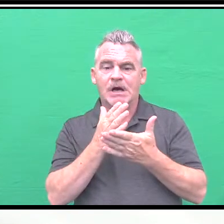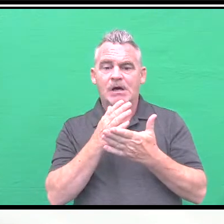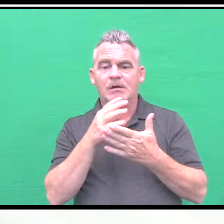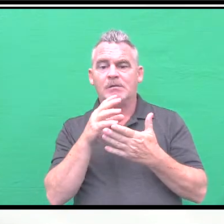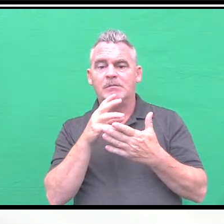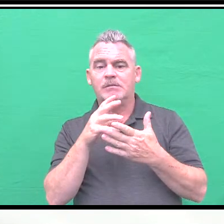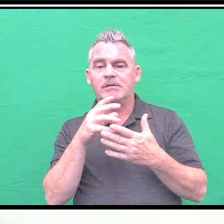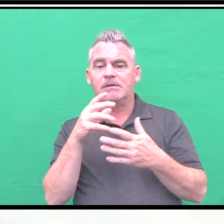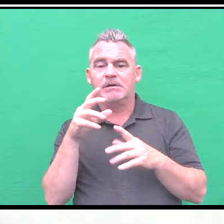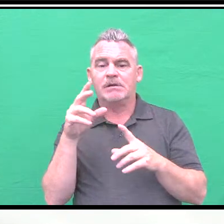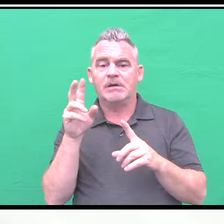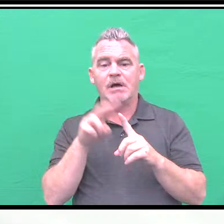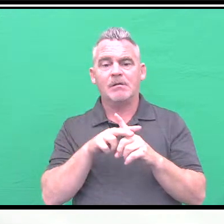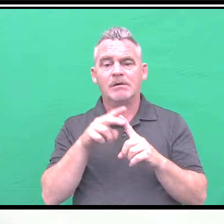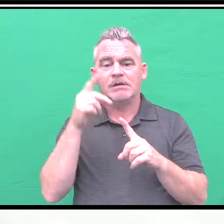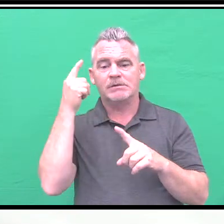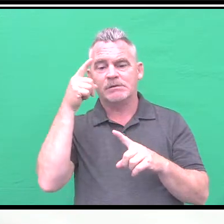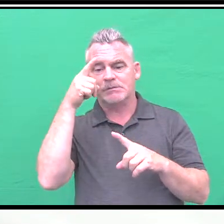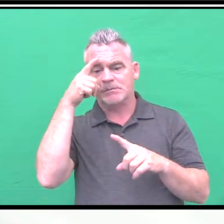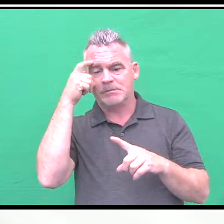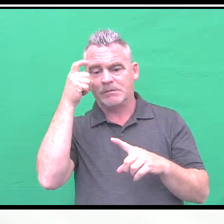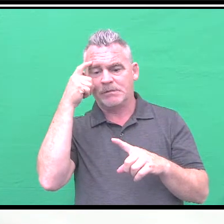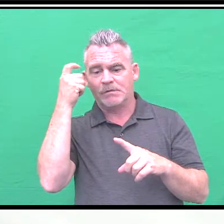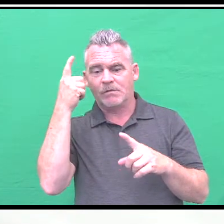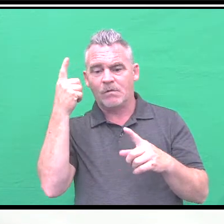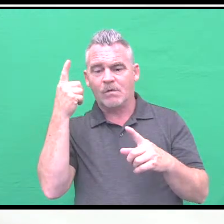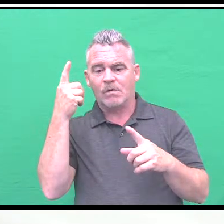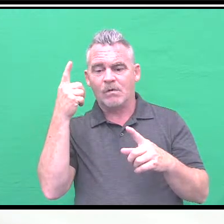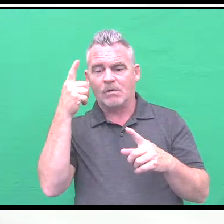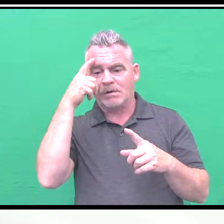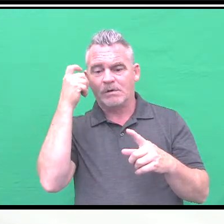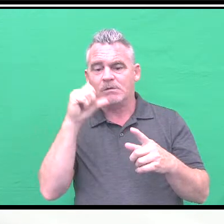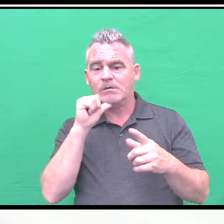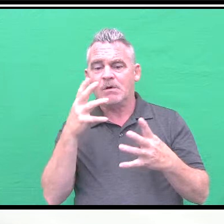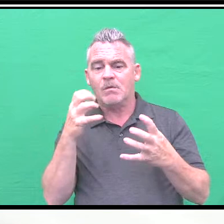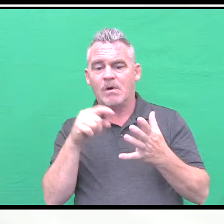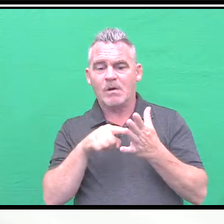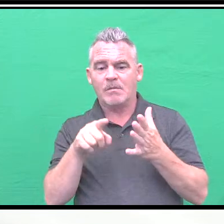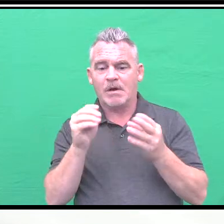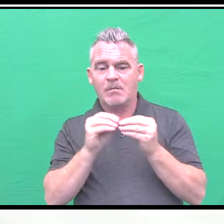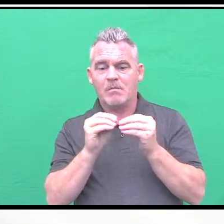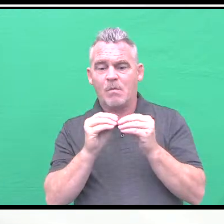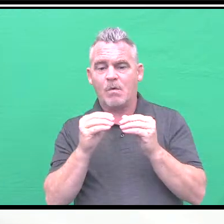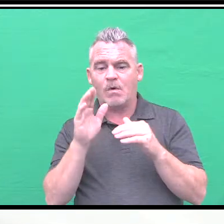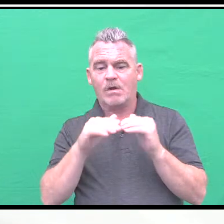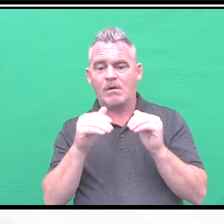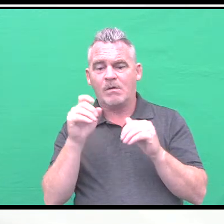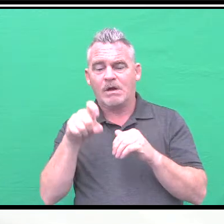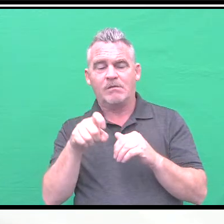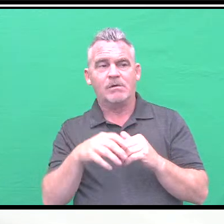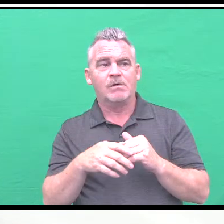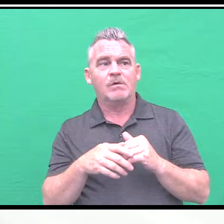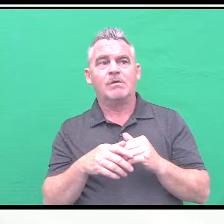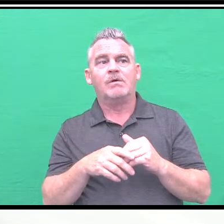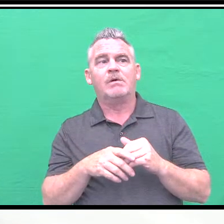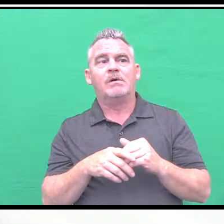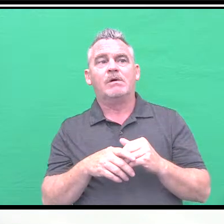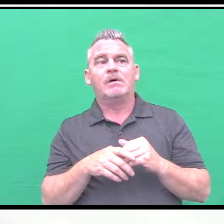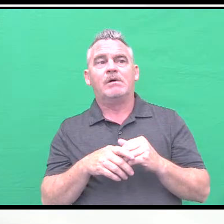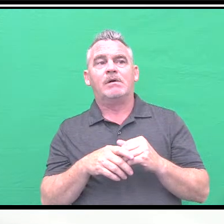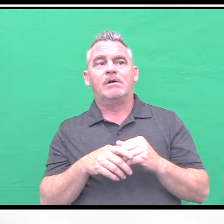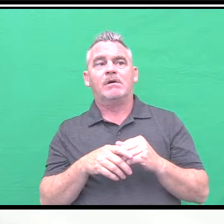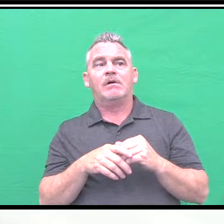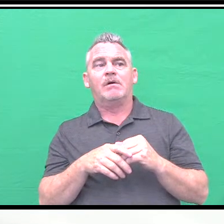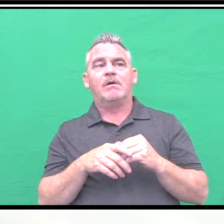to also note is during this time, we had our essential workers at work doing jobs such as our custodial staff,